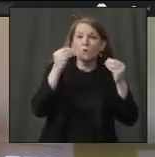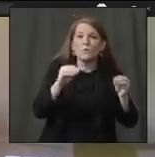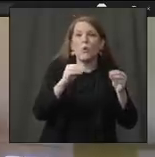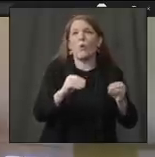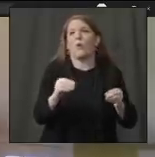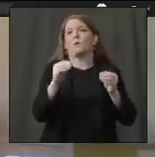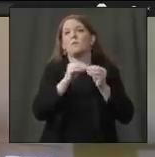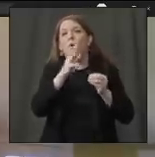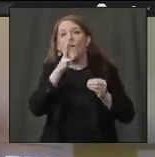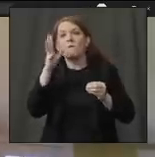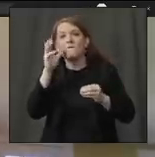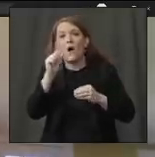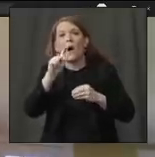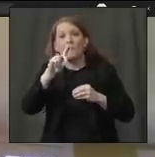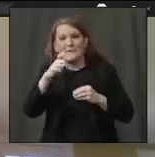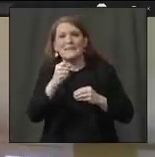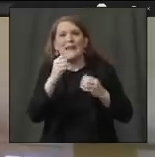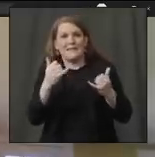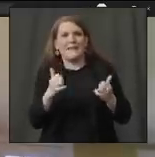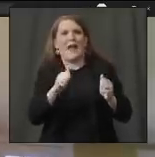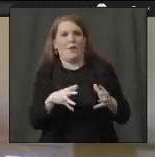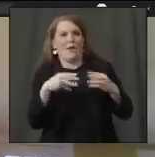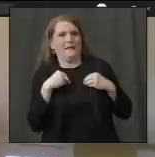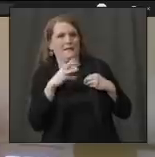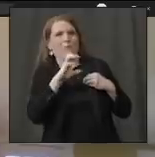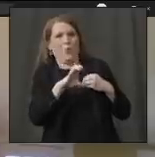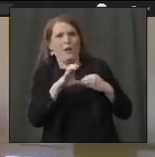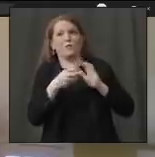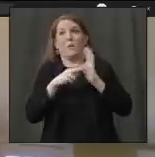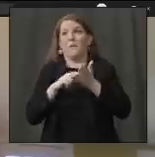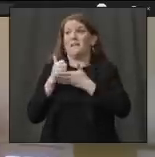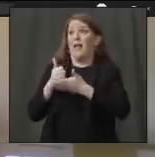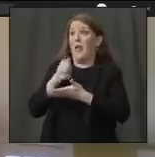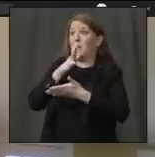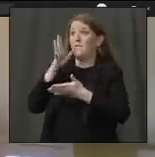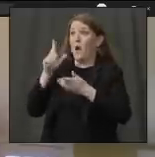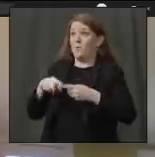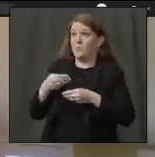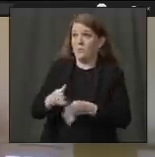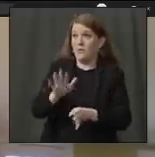food distribution, or not finally, but food distribution.